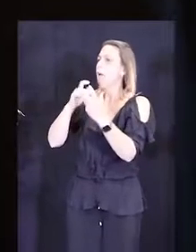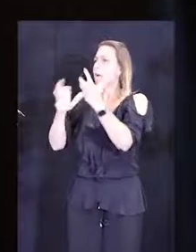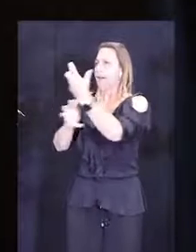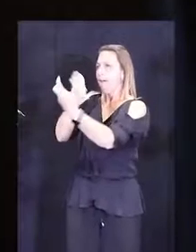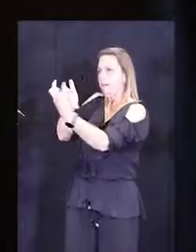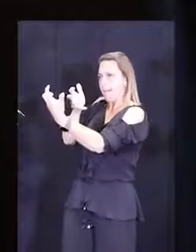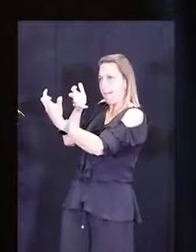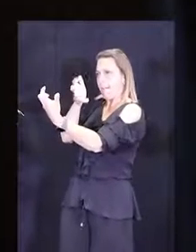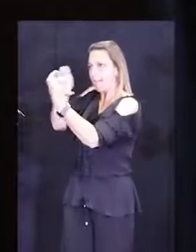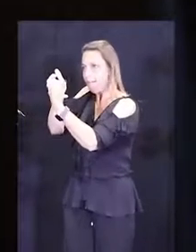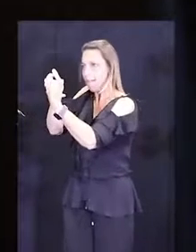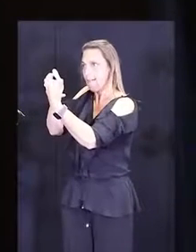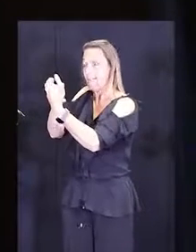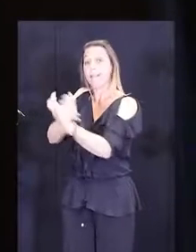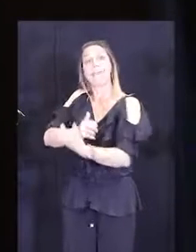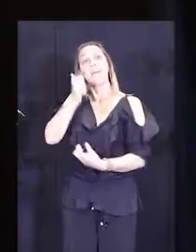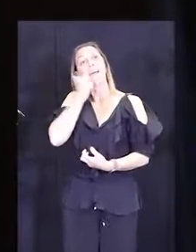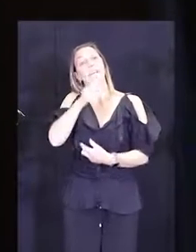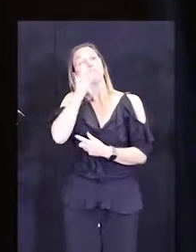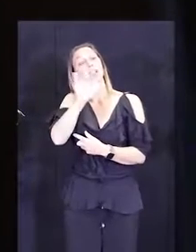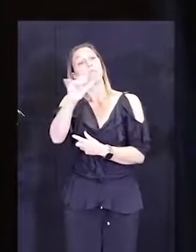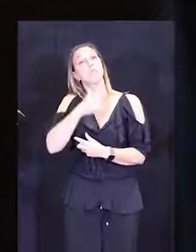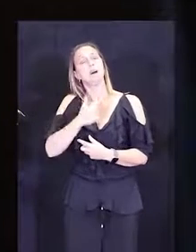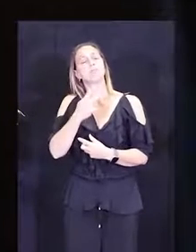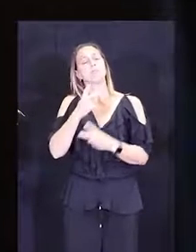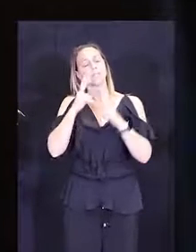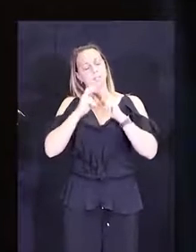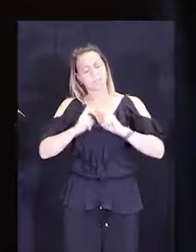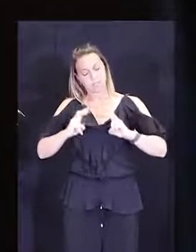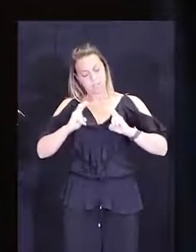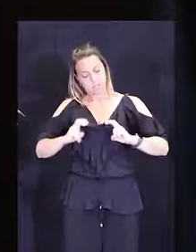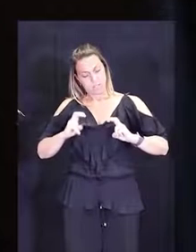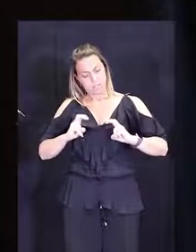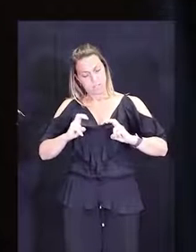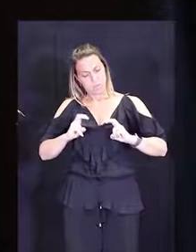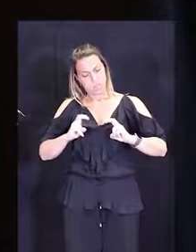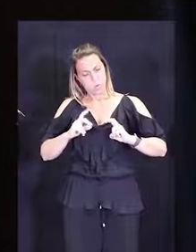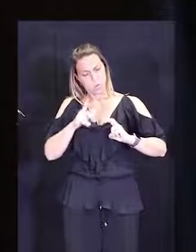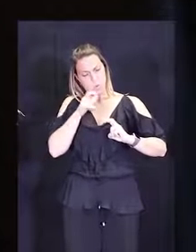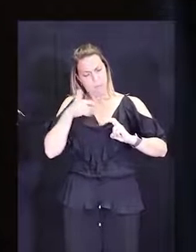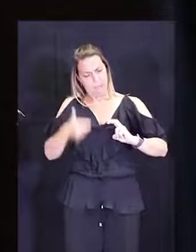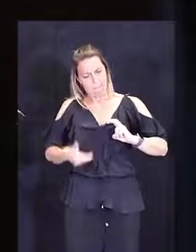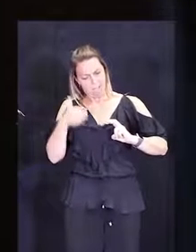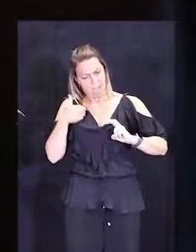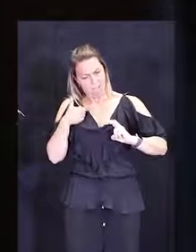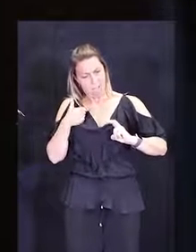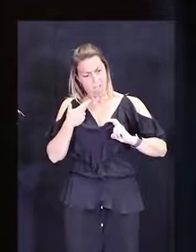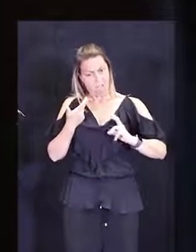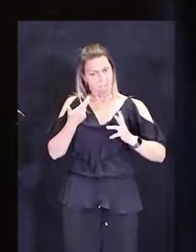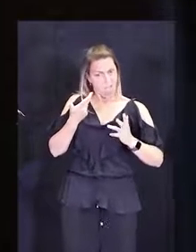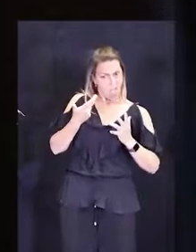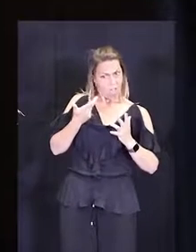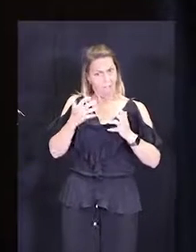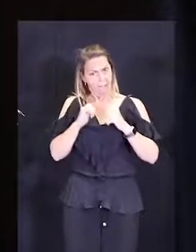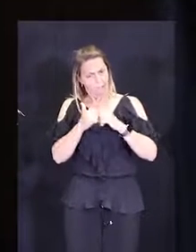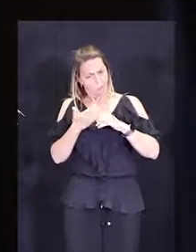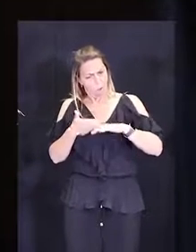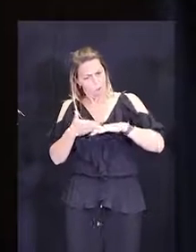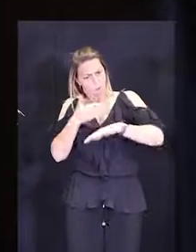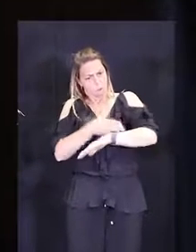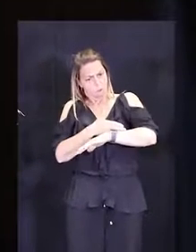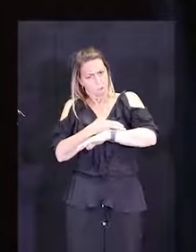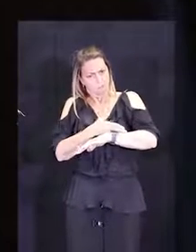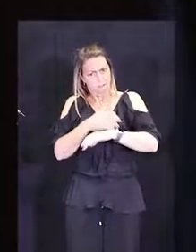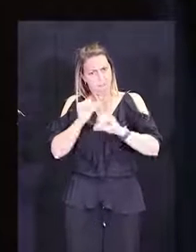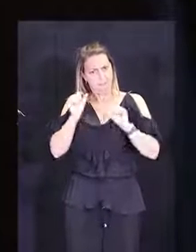arms. Each day, we must look into the mirror and reflect on who we were yesterday and discover ways to